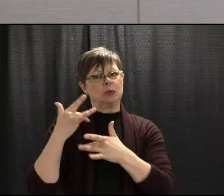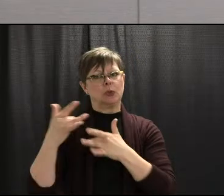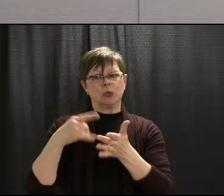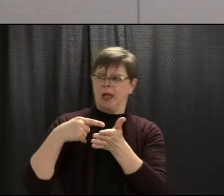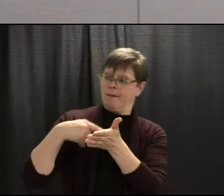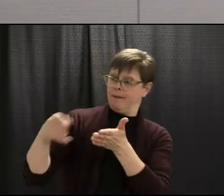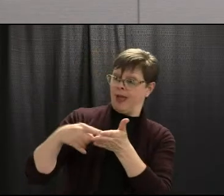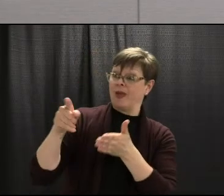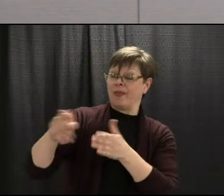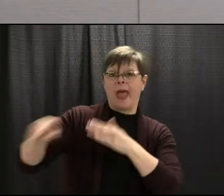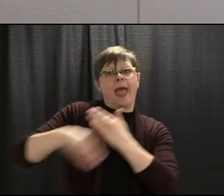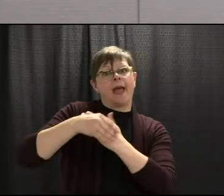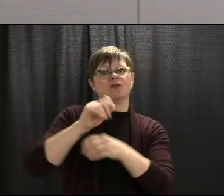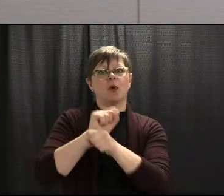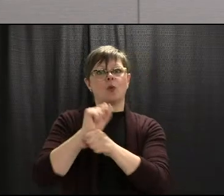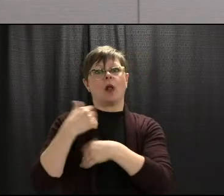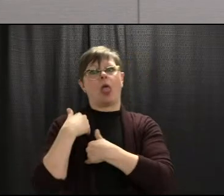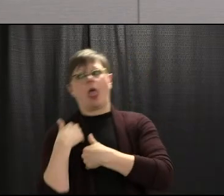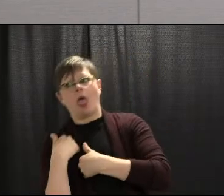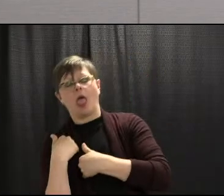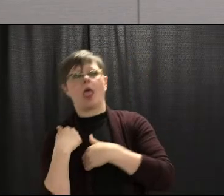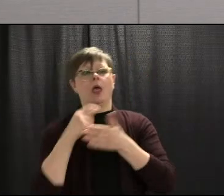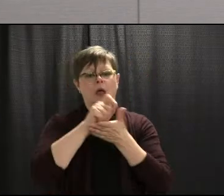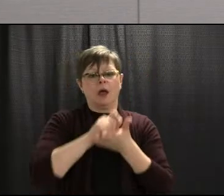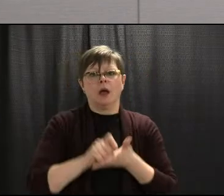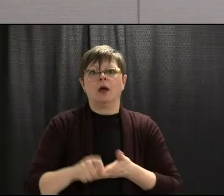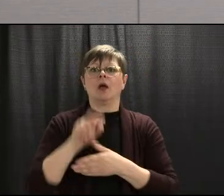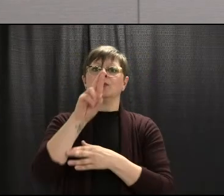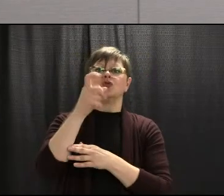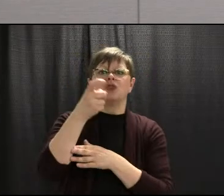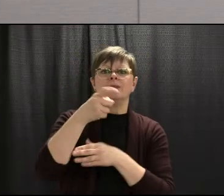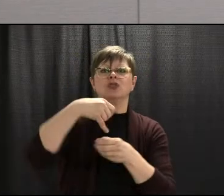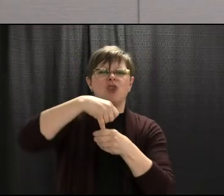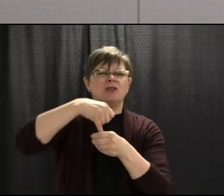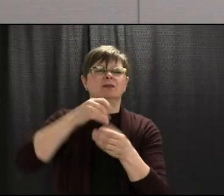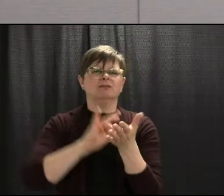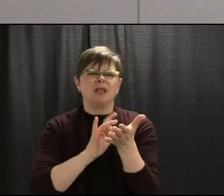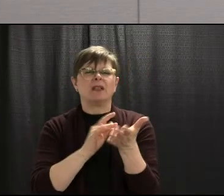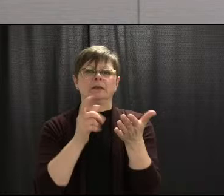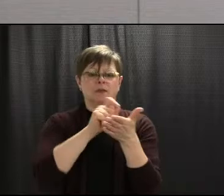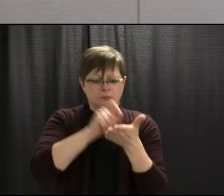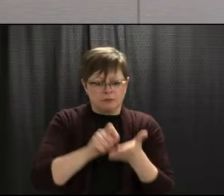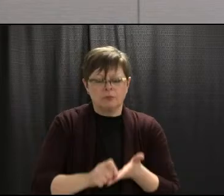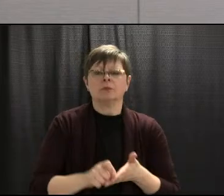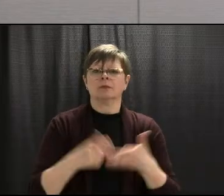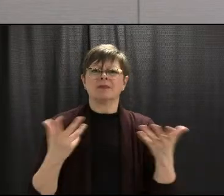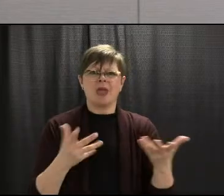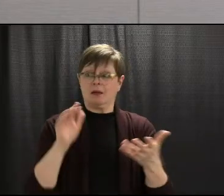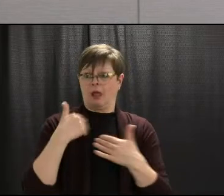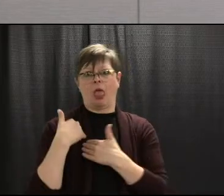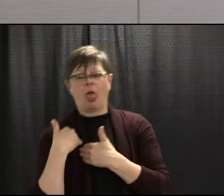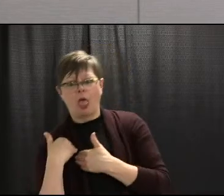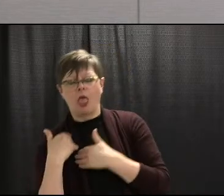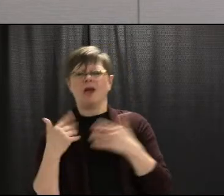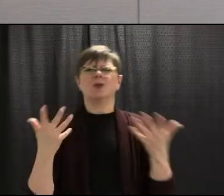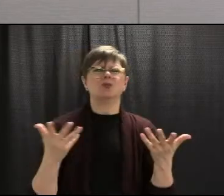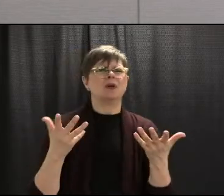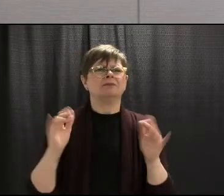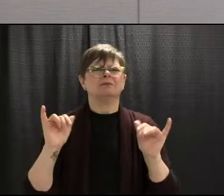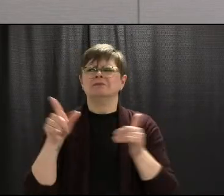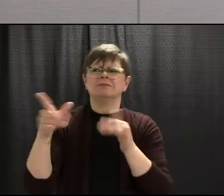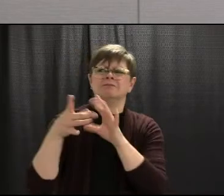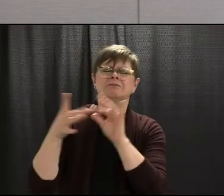extra tasks now, such as making prescriptions. Can you speak to those concerns? So, all I can say is that